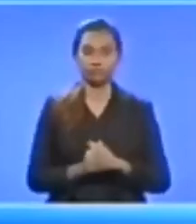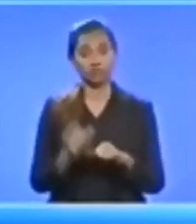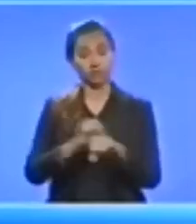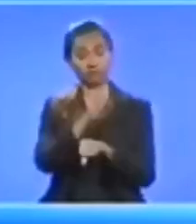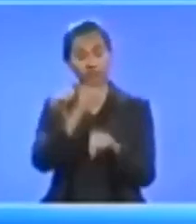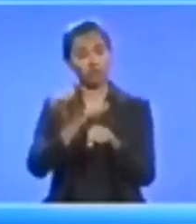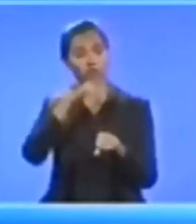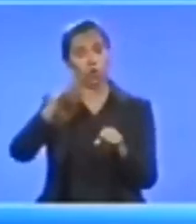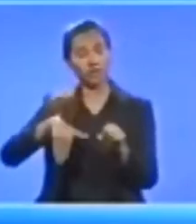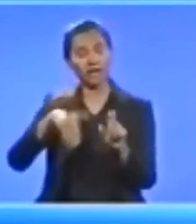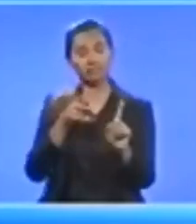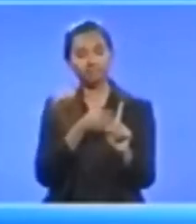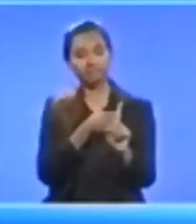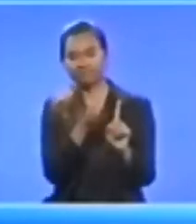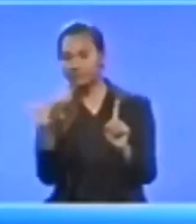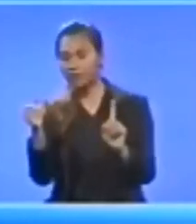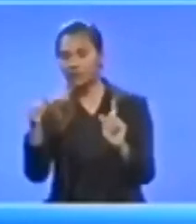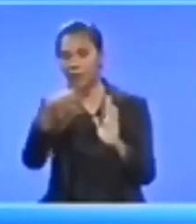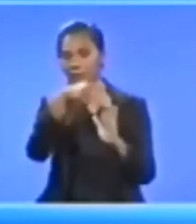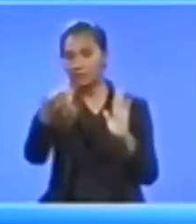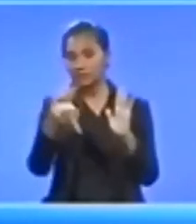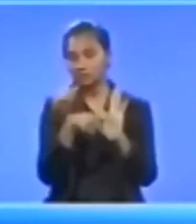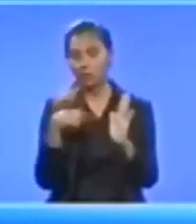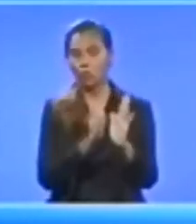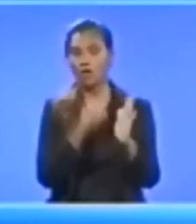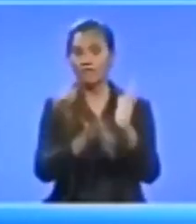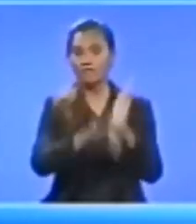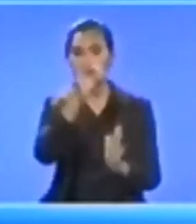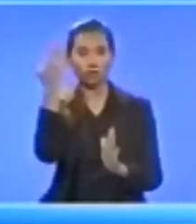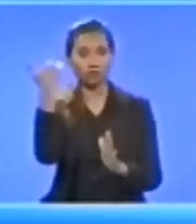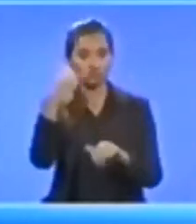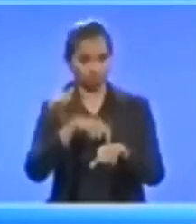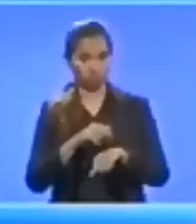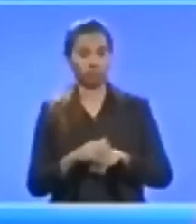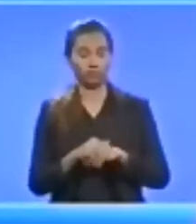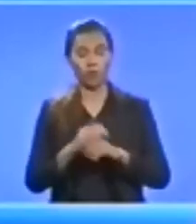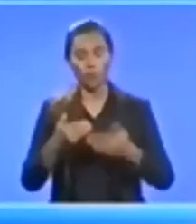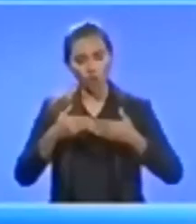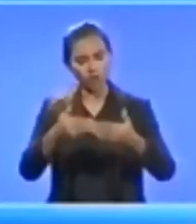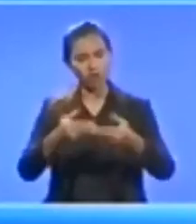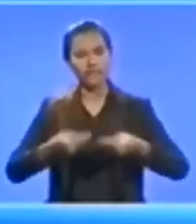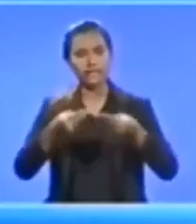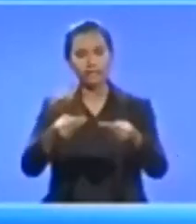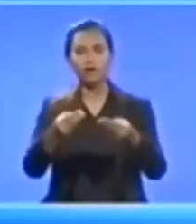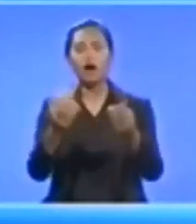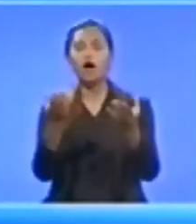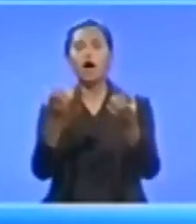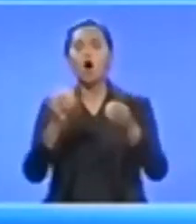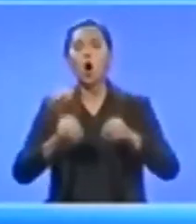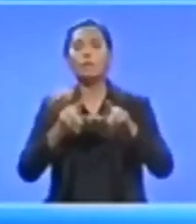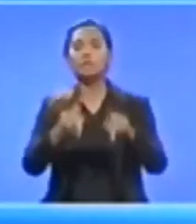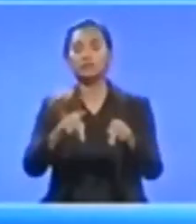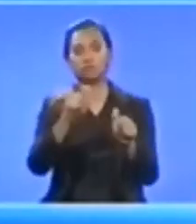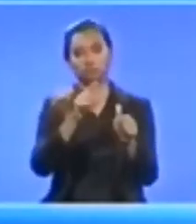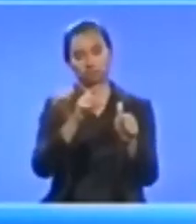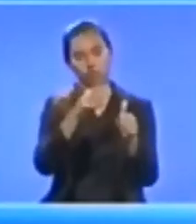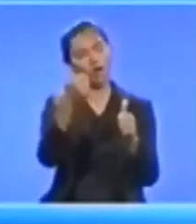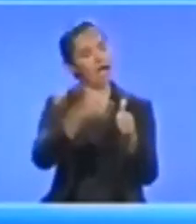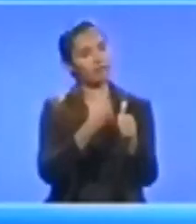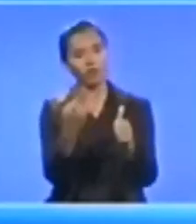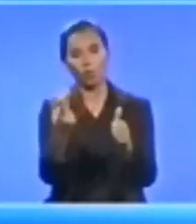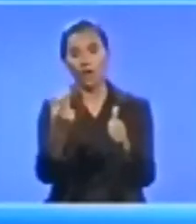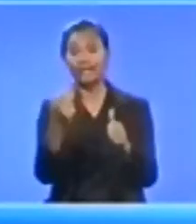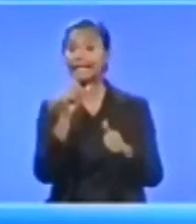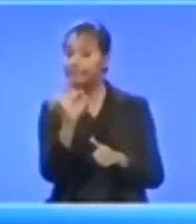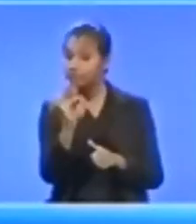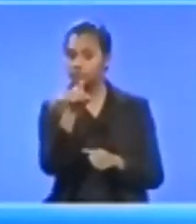principles upon which it was founded. It continues to give opportunities to everyone, provided they are prepared to